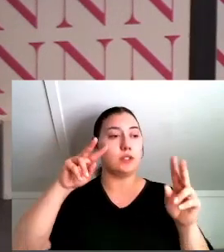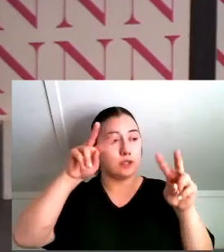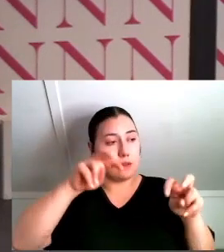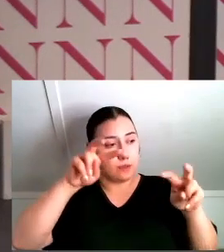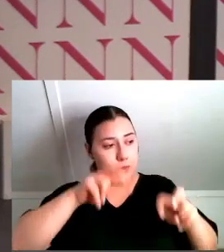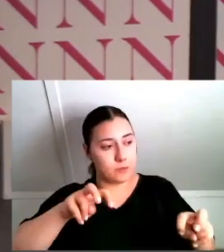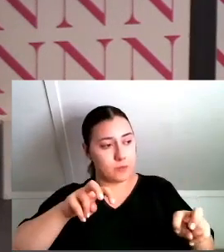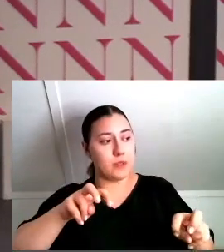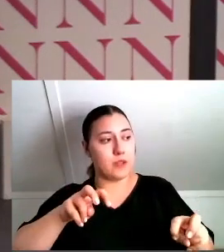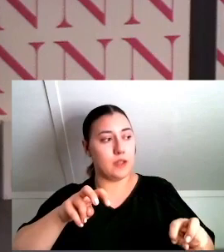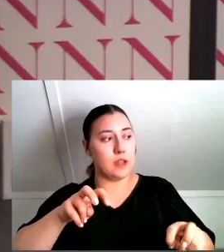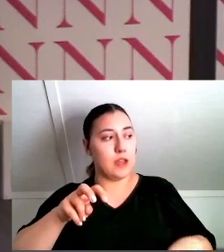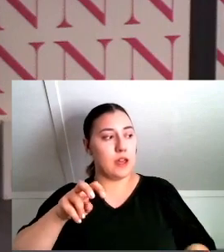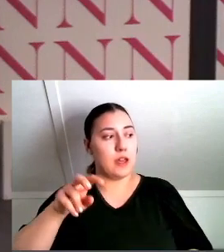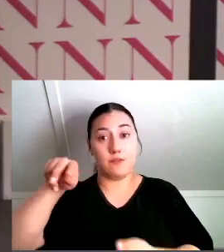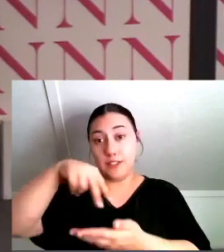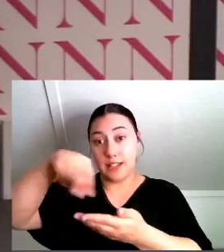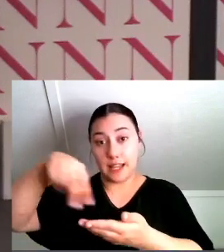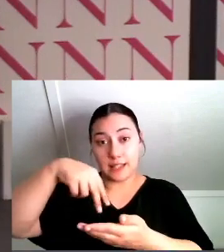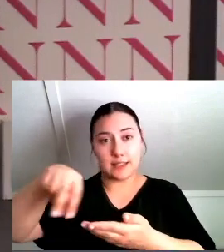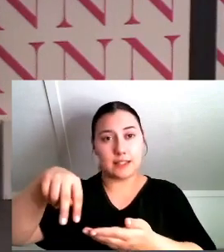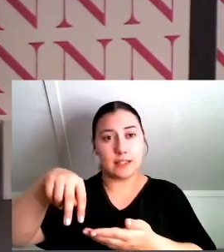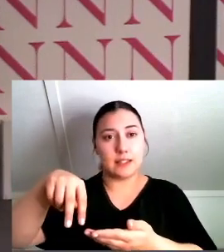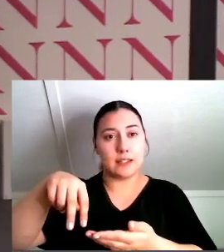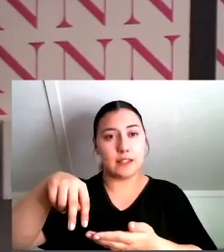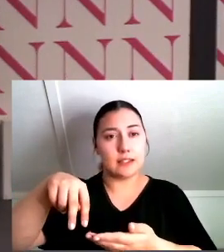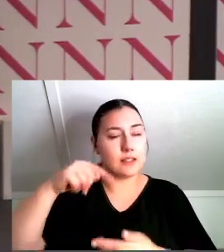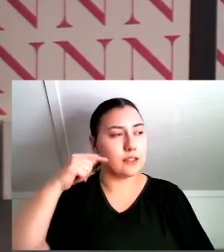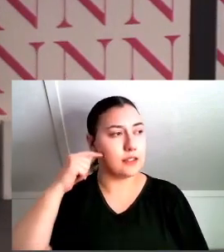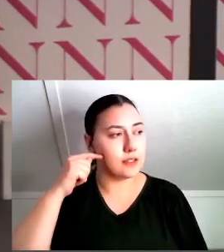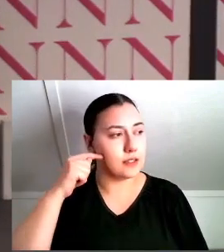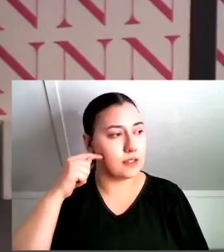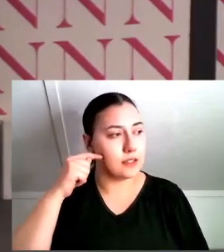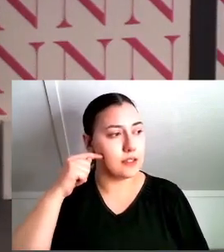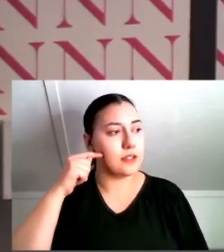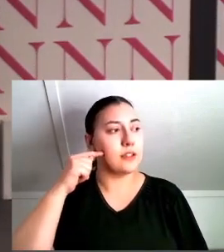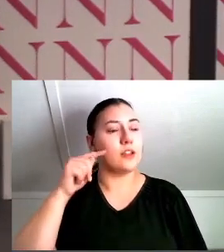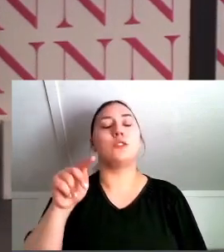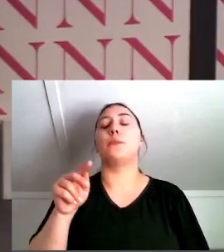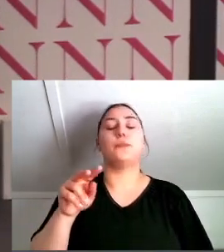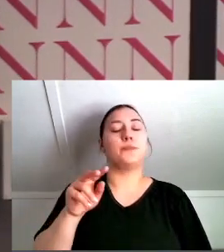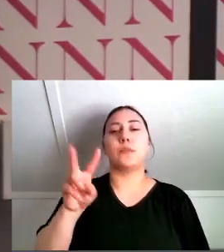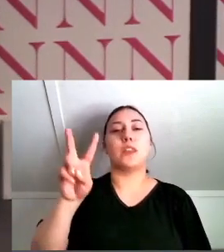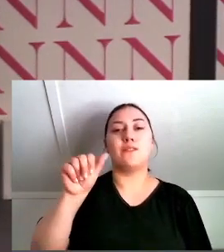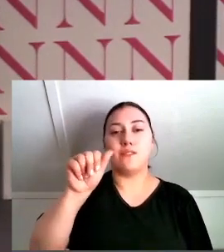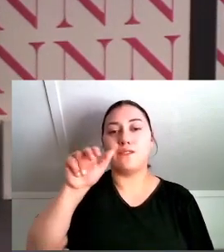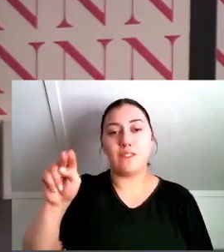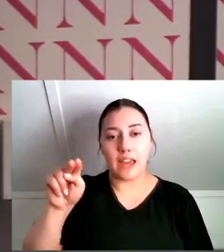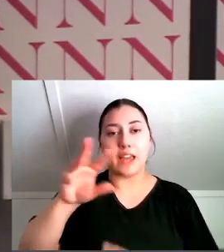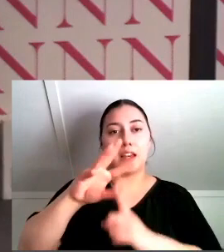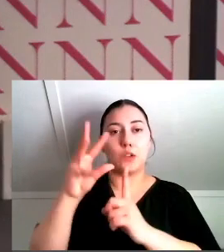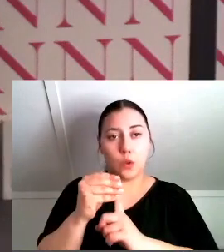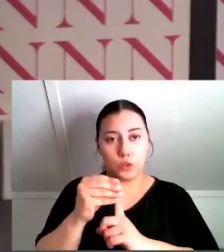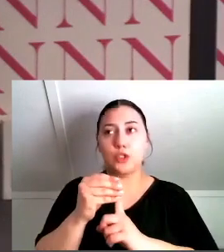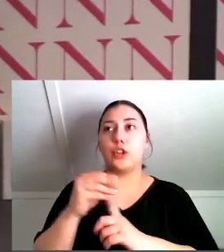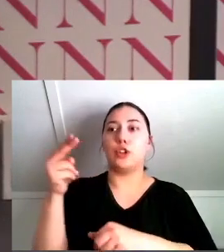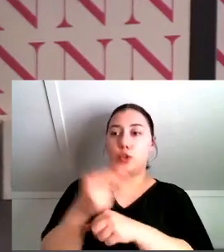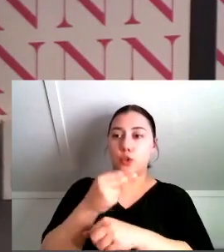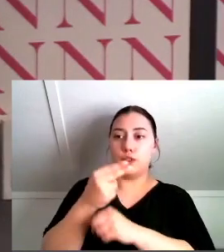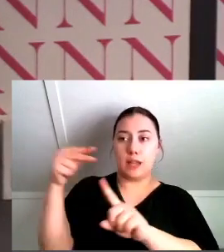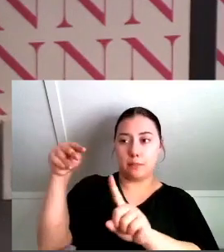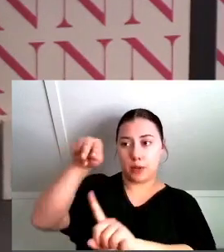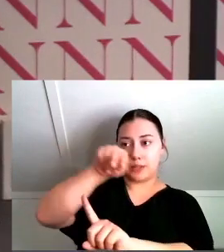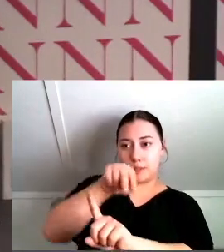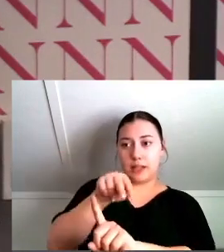and fan culture and creating more nuanced understanding of fan culture using race, gender, class